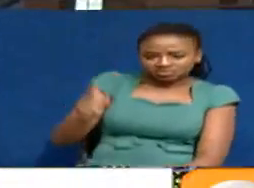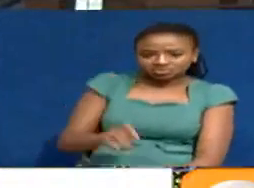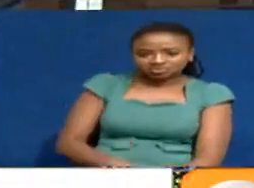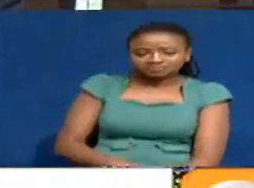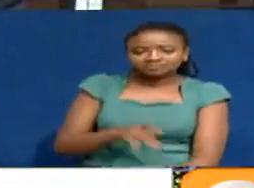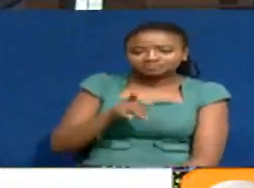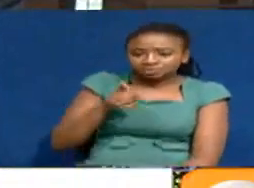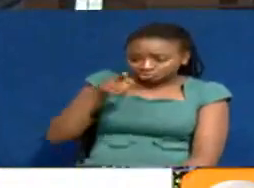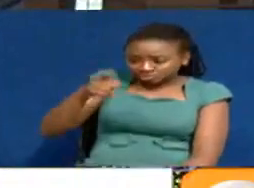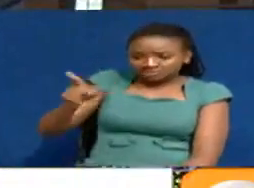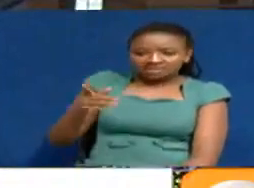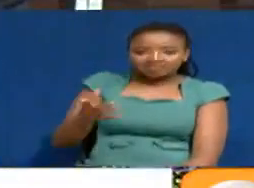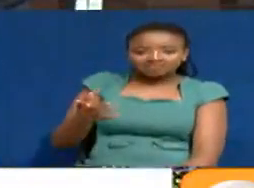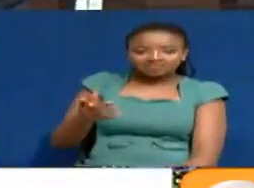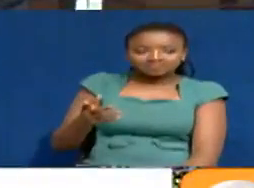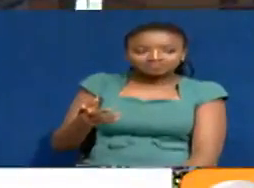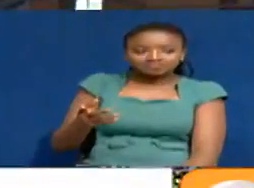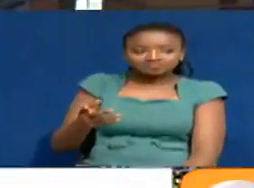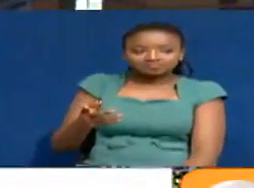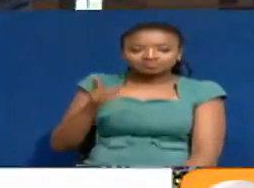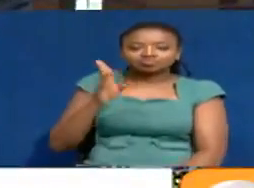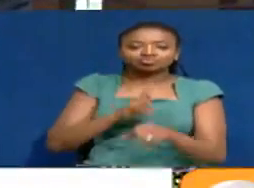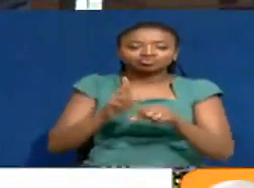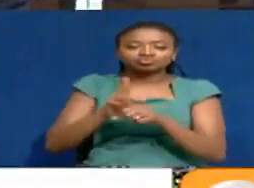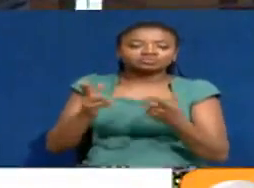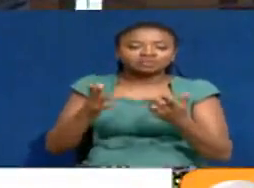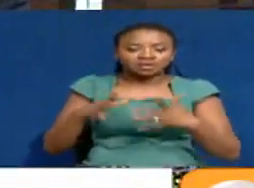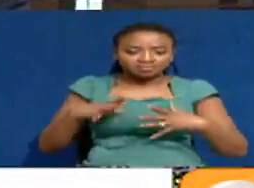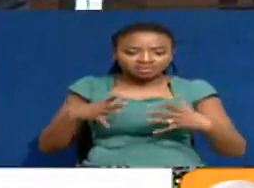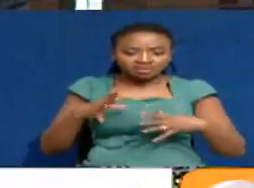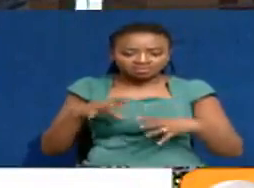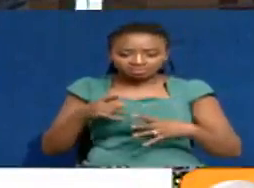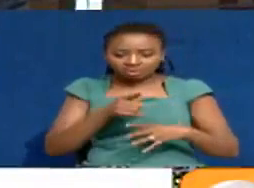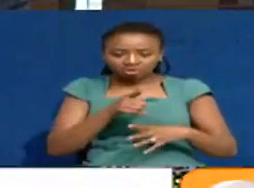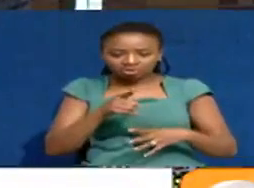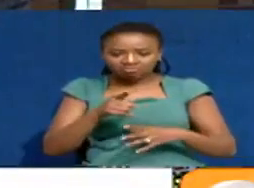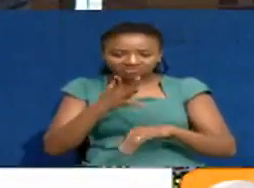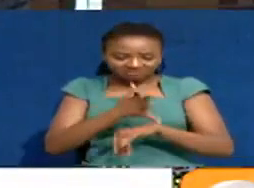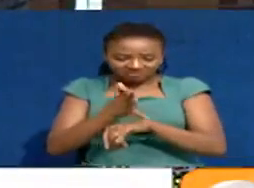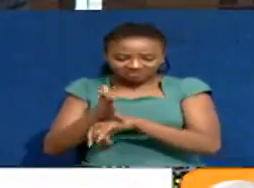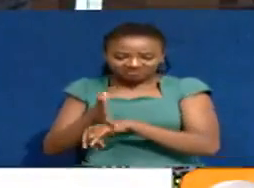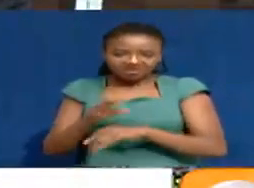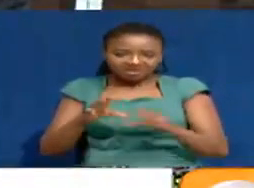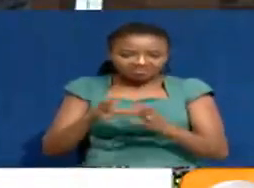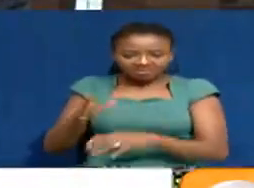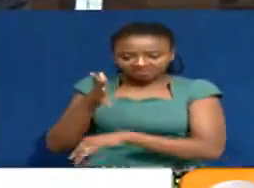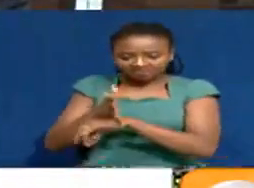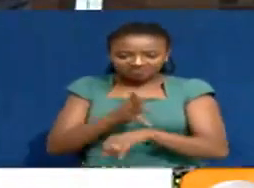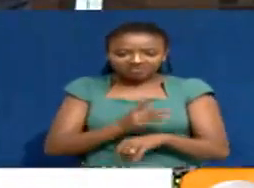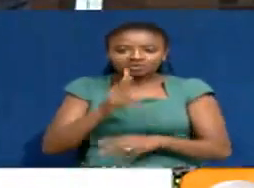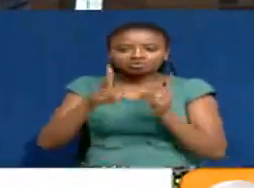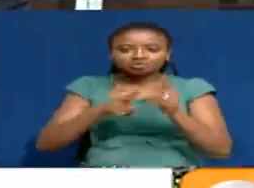You have been accused personally, Honorable Gachagua, of using proxies to fraudulently secure tenders, using 22